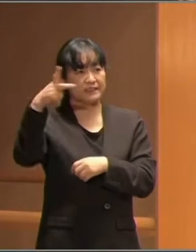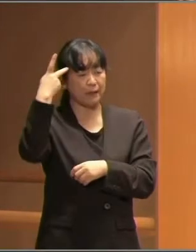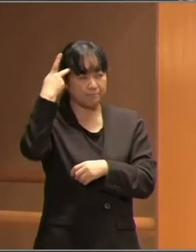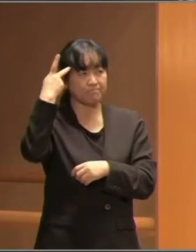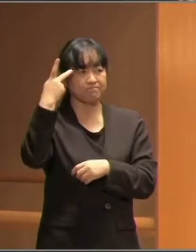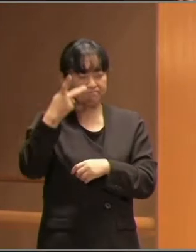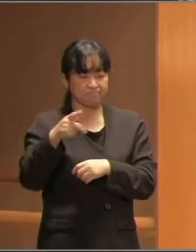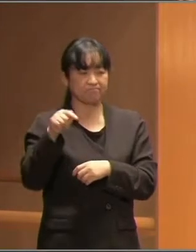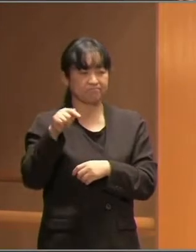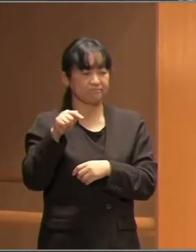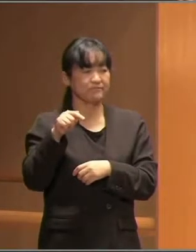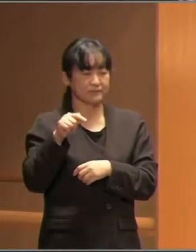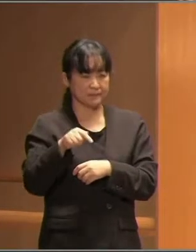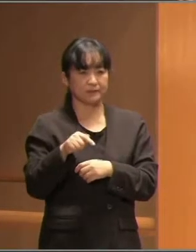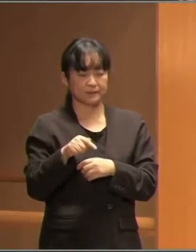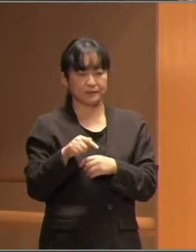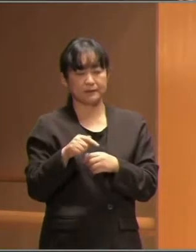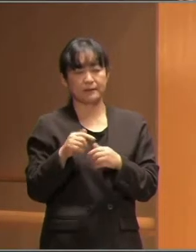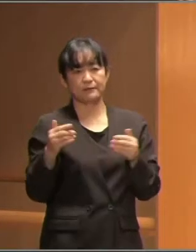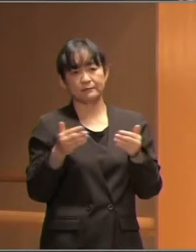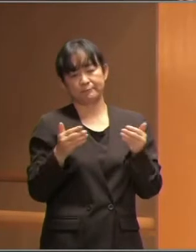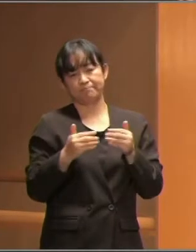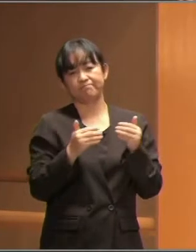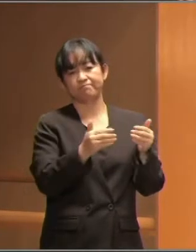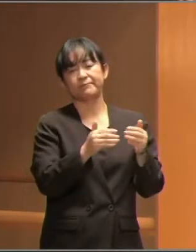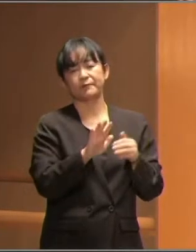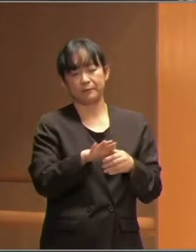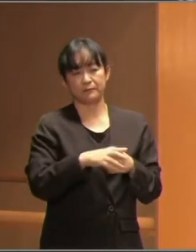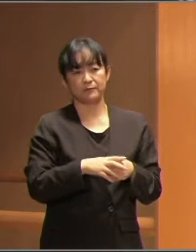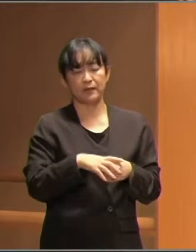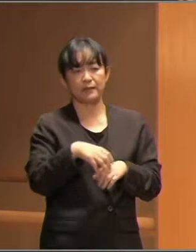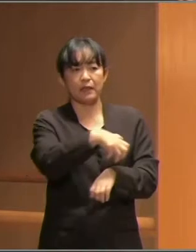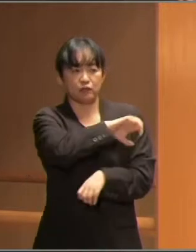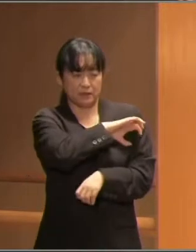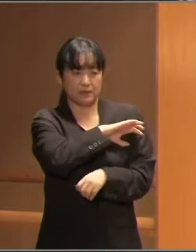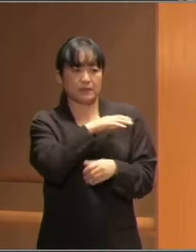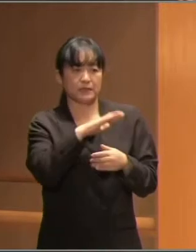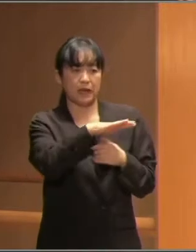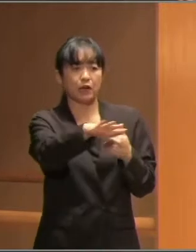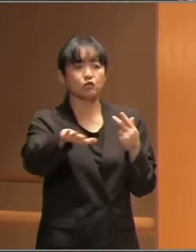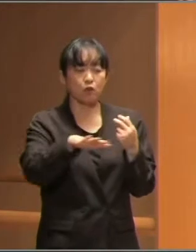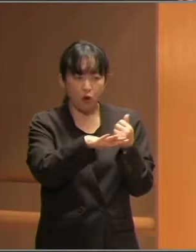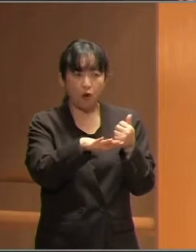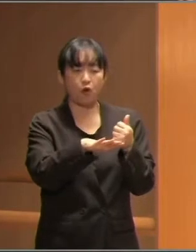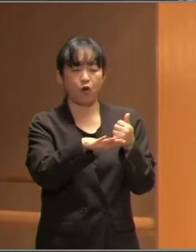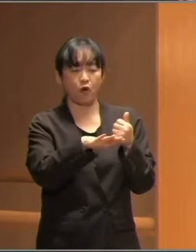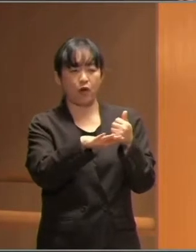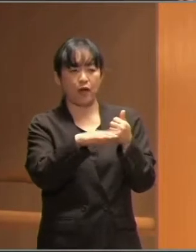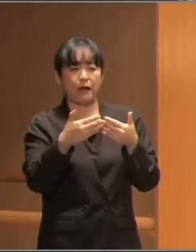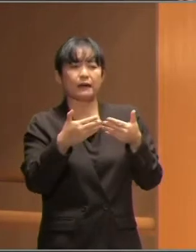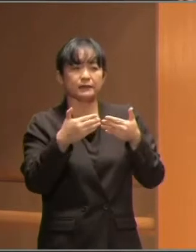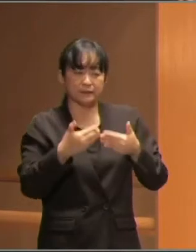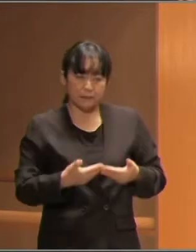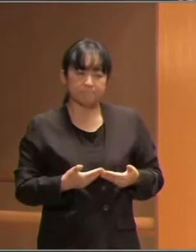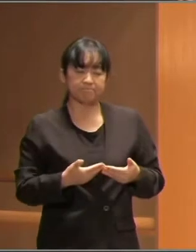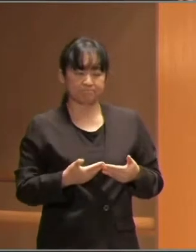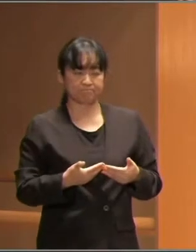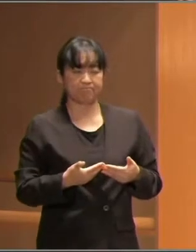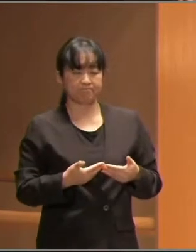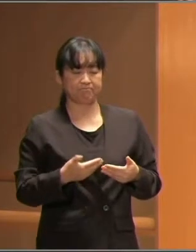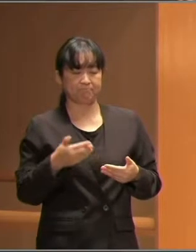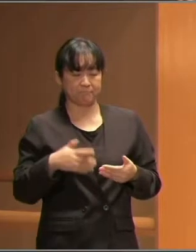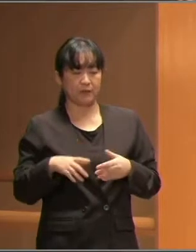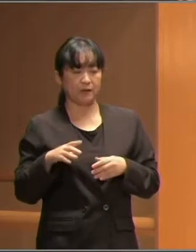of Toyota R&D Laboratories. So they are working on